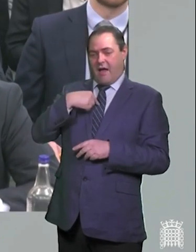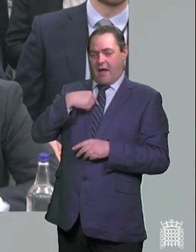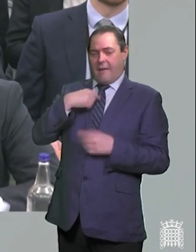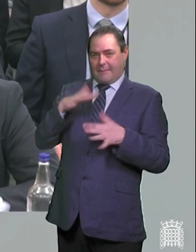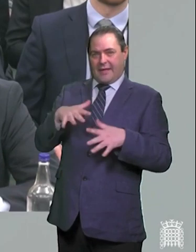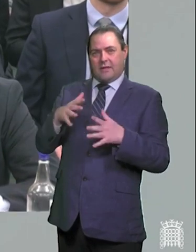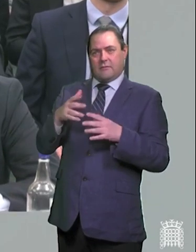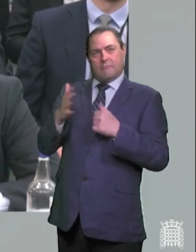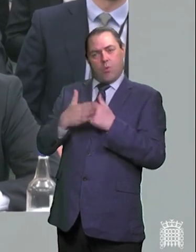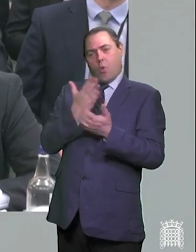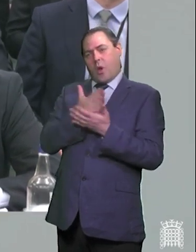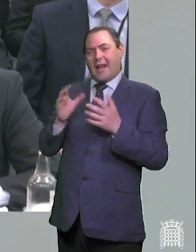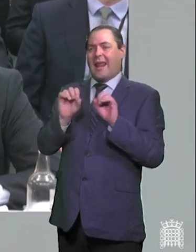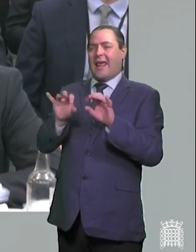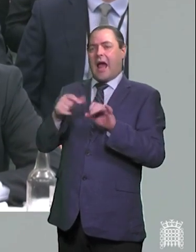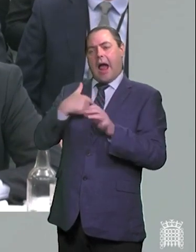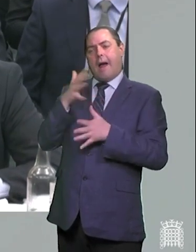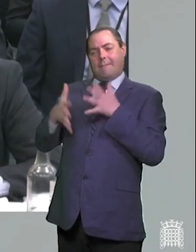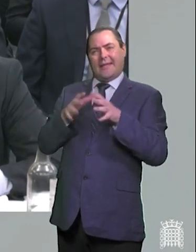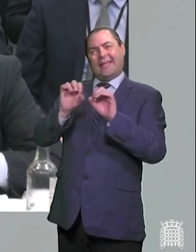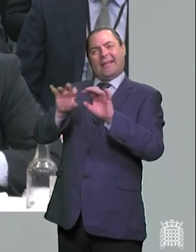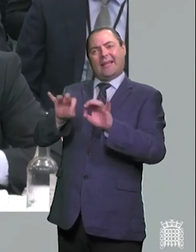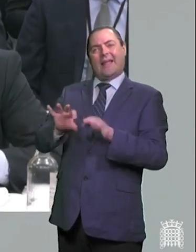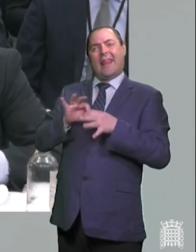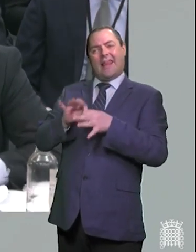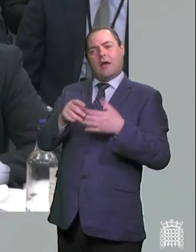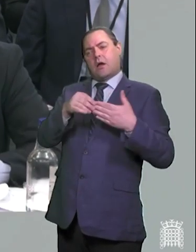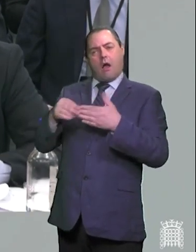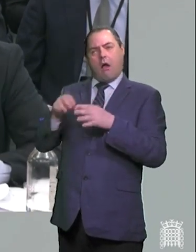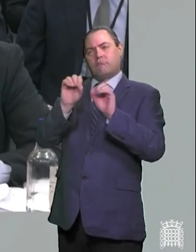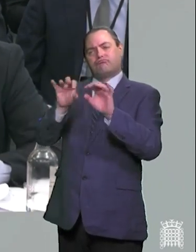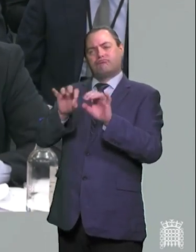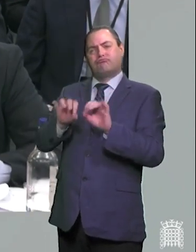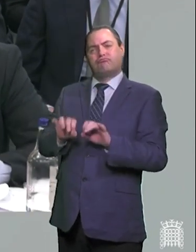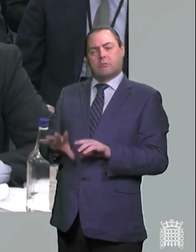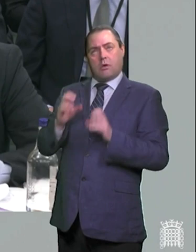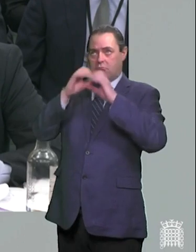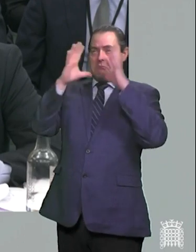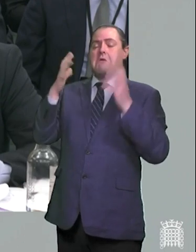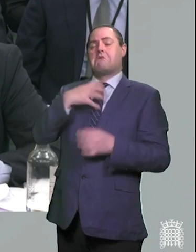elucidated more clearly what I meant and what I felt and believed about following the guidance,